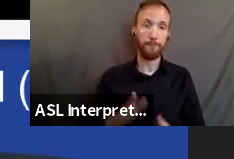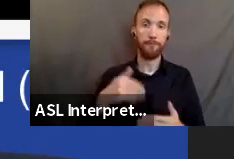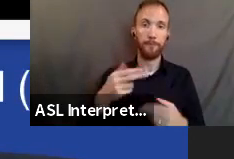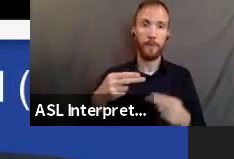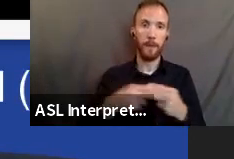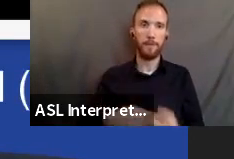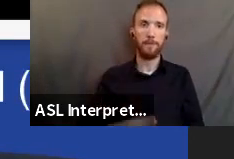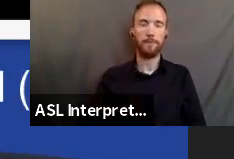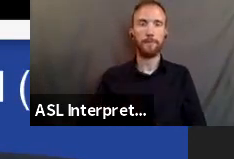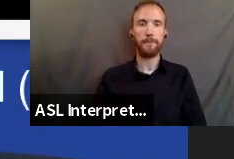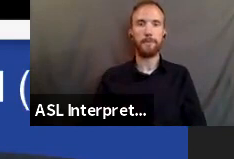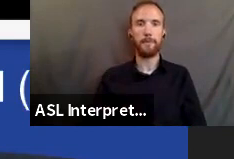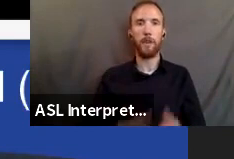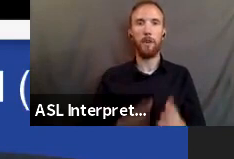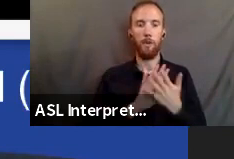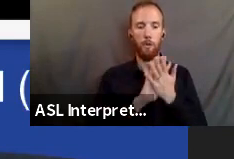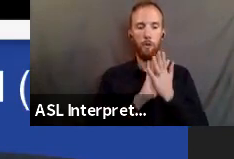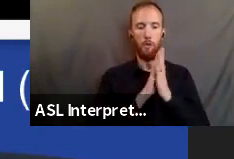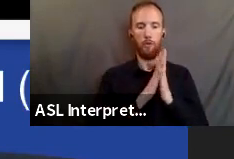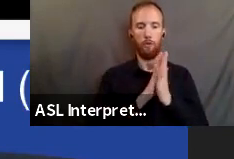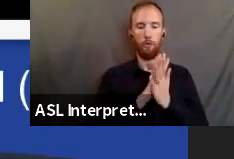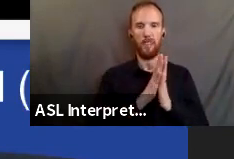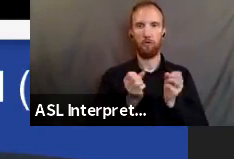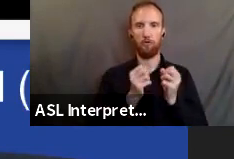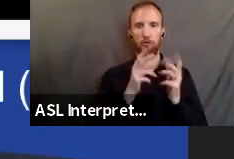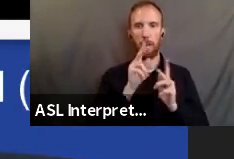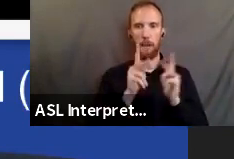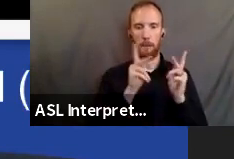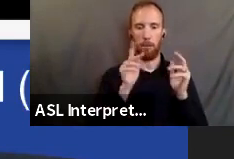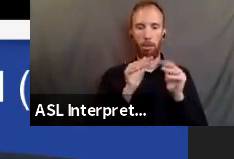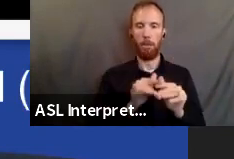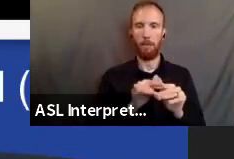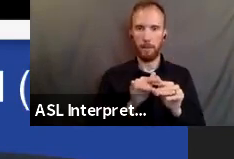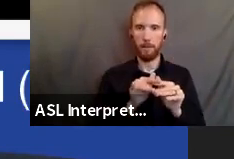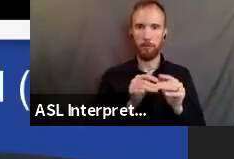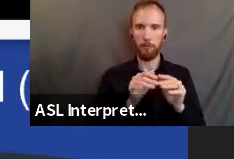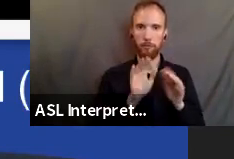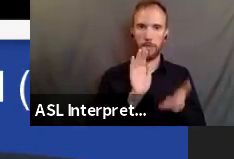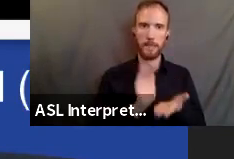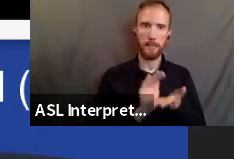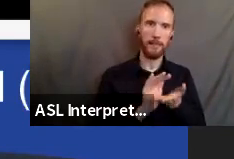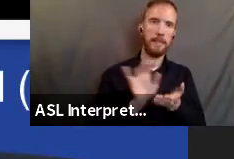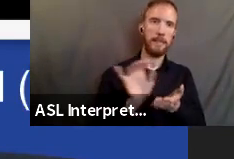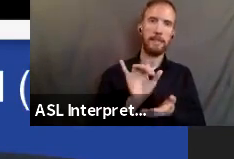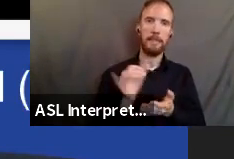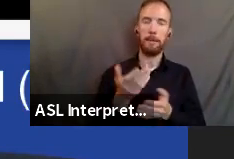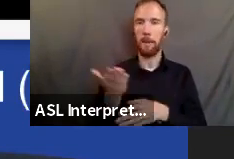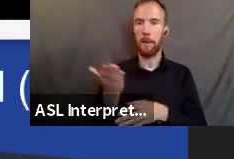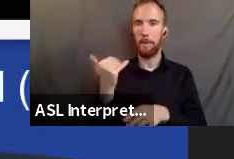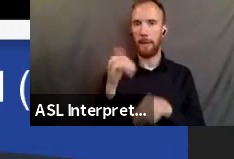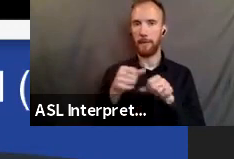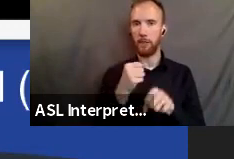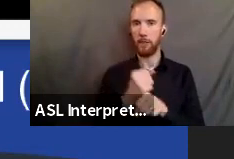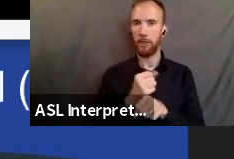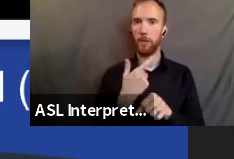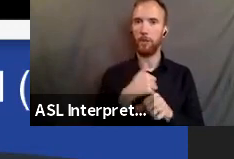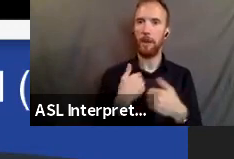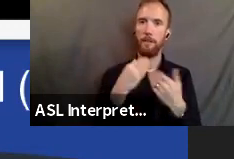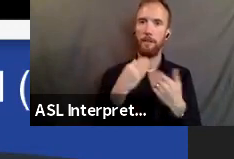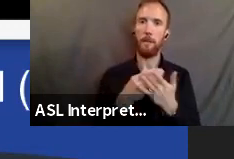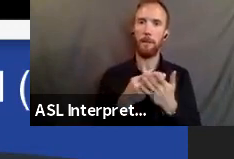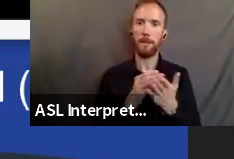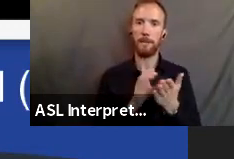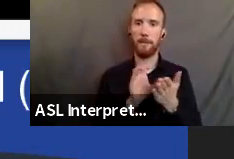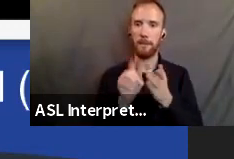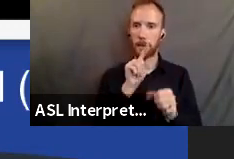the overcrowded relief group is unlike prior years where significant portions of the available capital funding was devoted to new construction the majority of